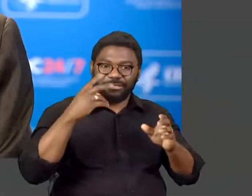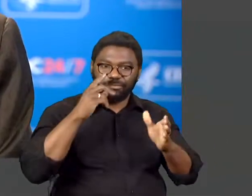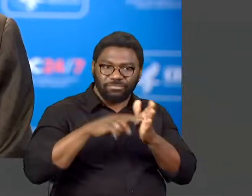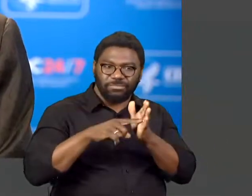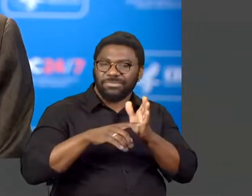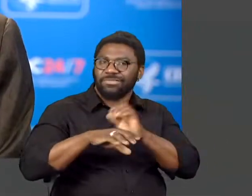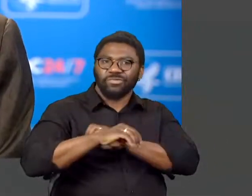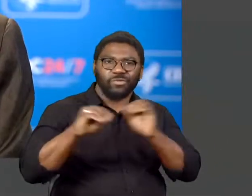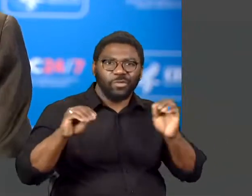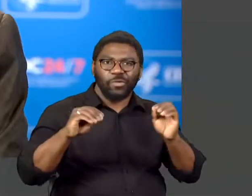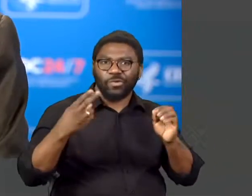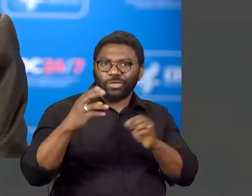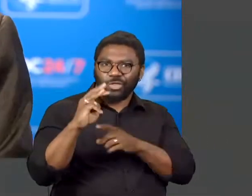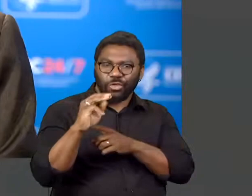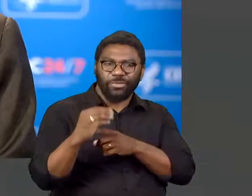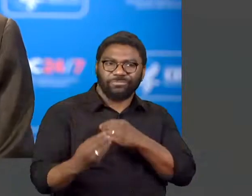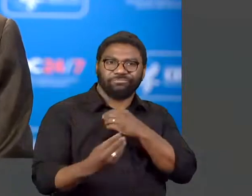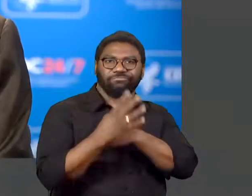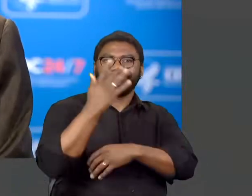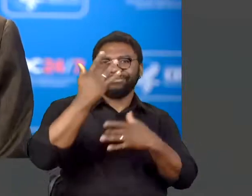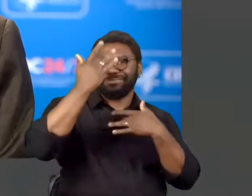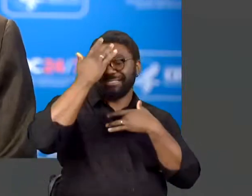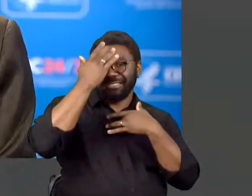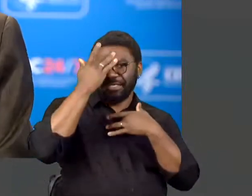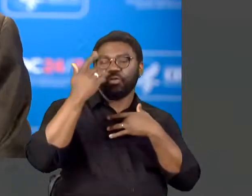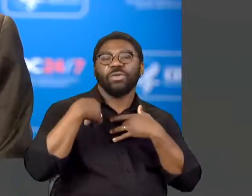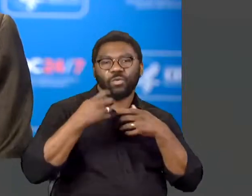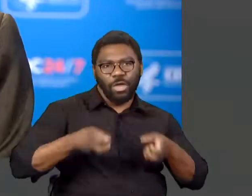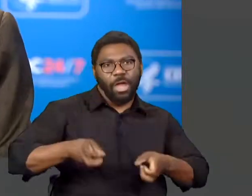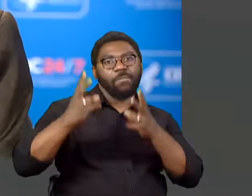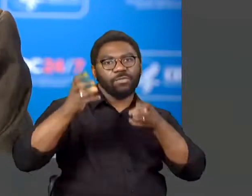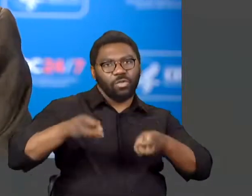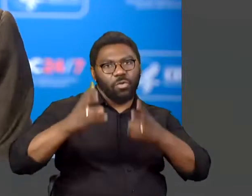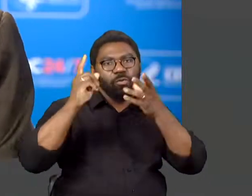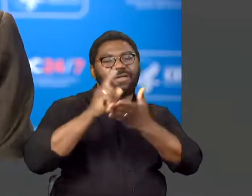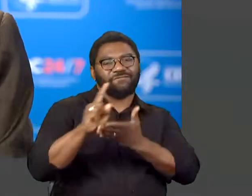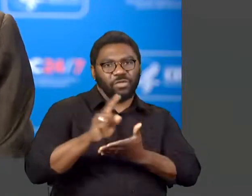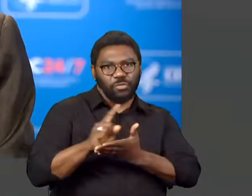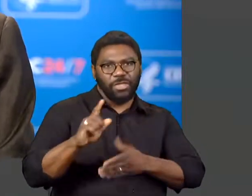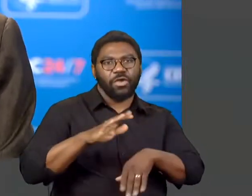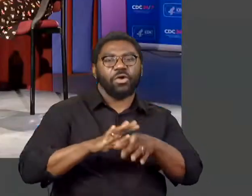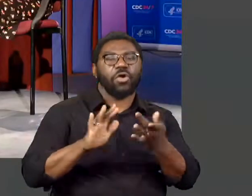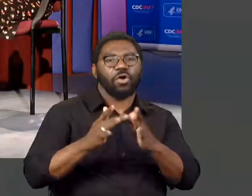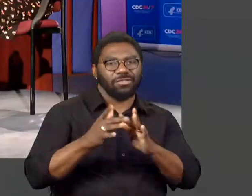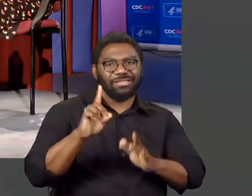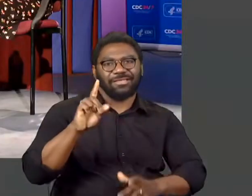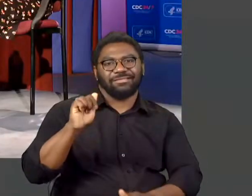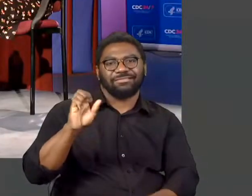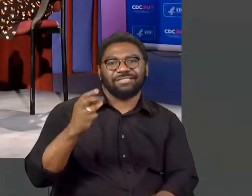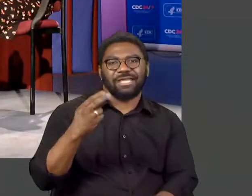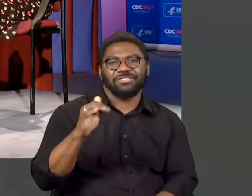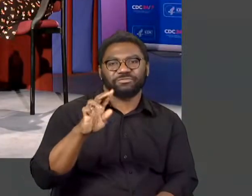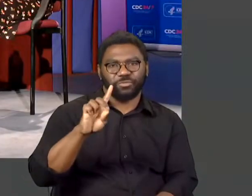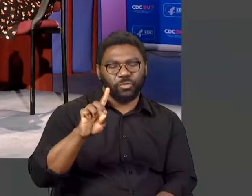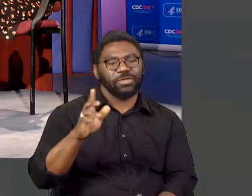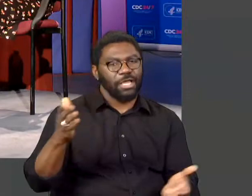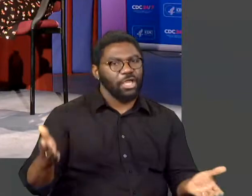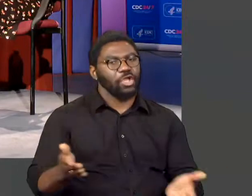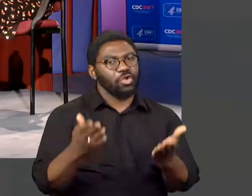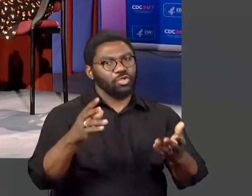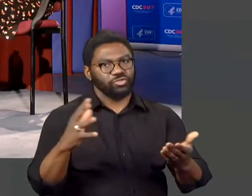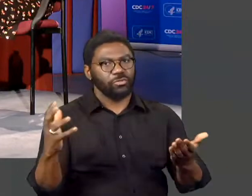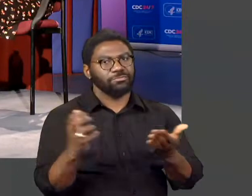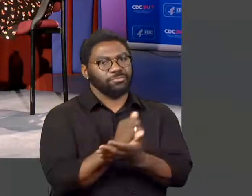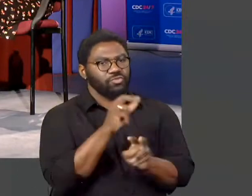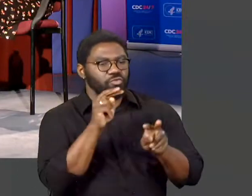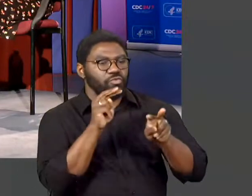dashboard updated every week, and I encourage everyone to take a look at it and keep up to date with what's happening. So I think it's really